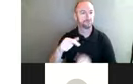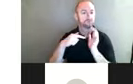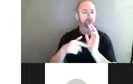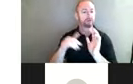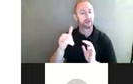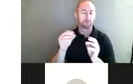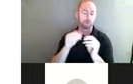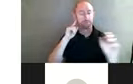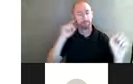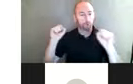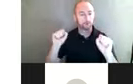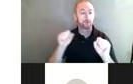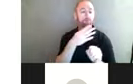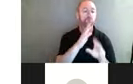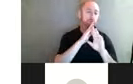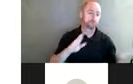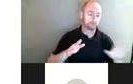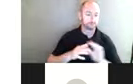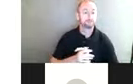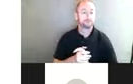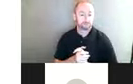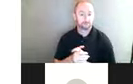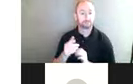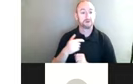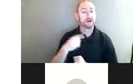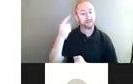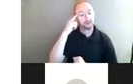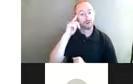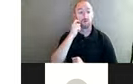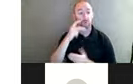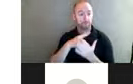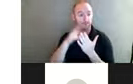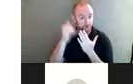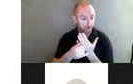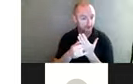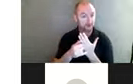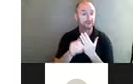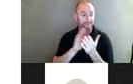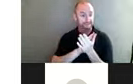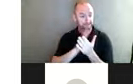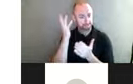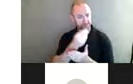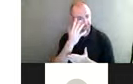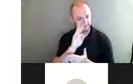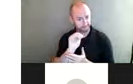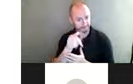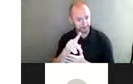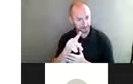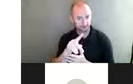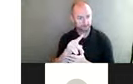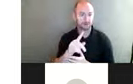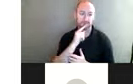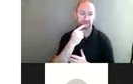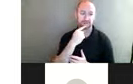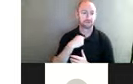is louder and blue is quieter. And while I think this is a really cool project and is a really nice looking map, it's really just telling